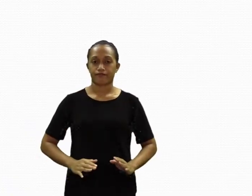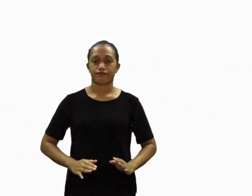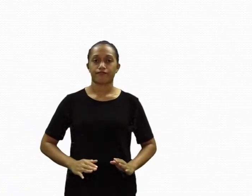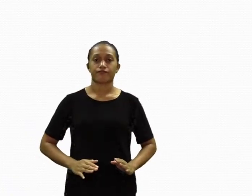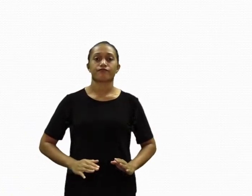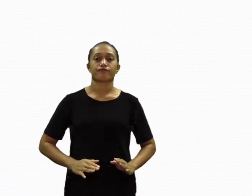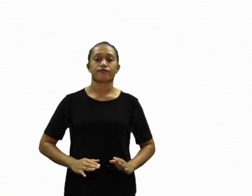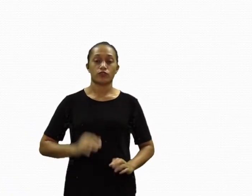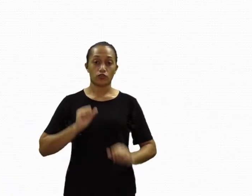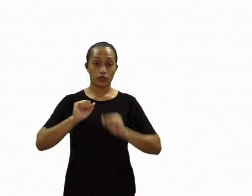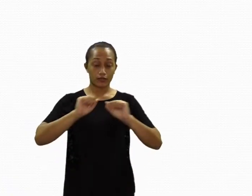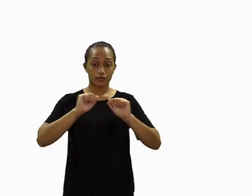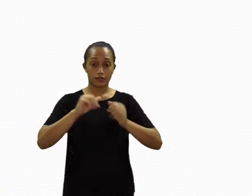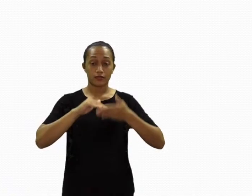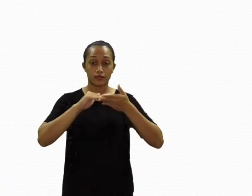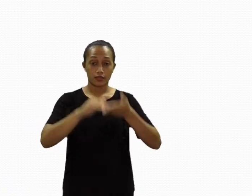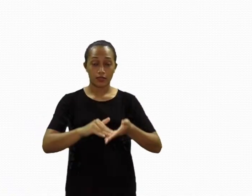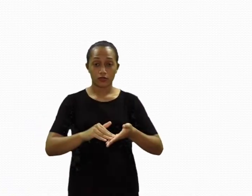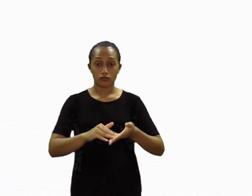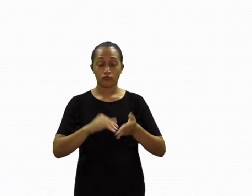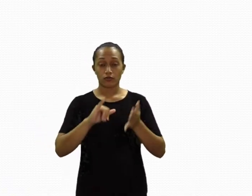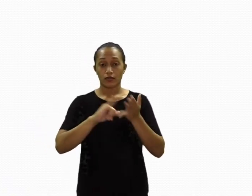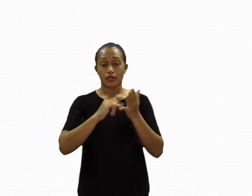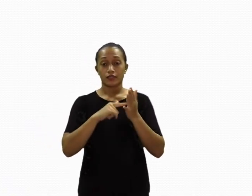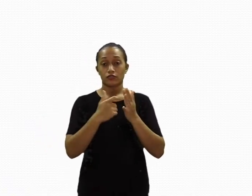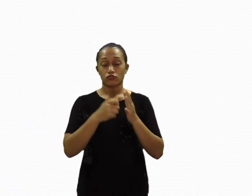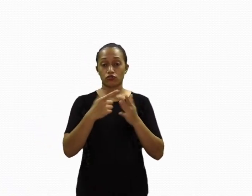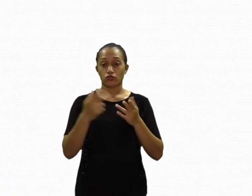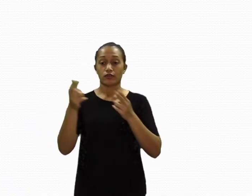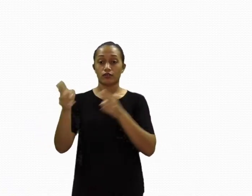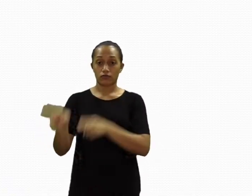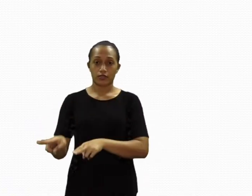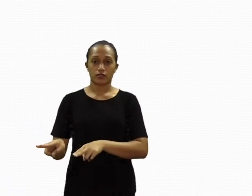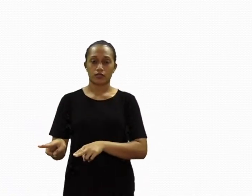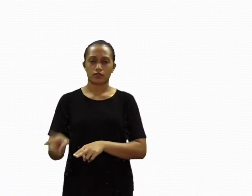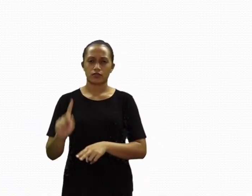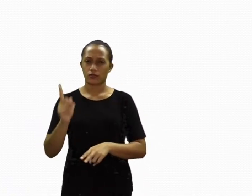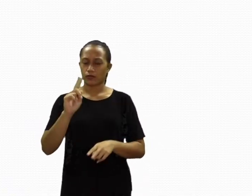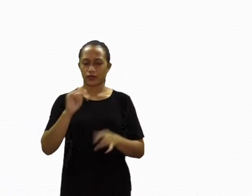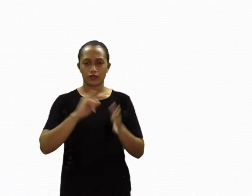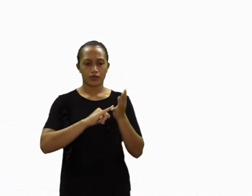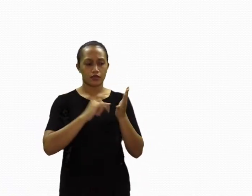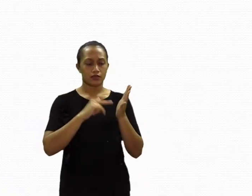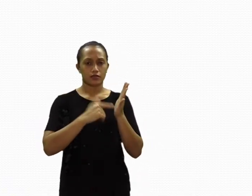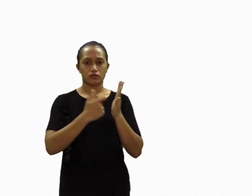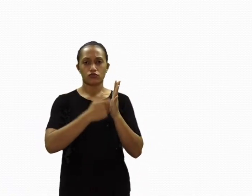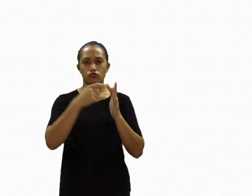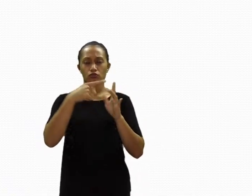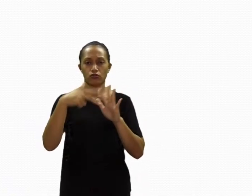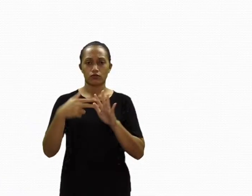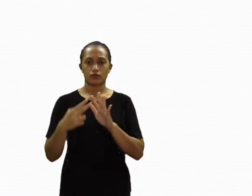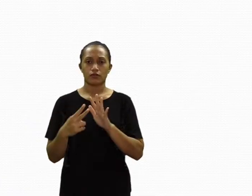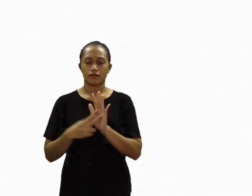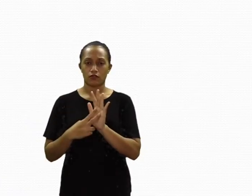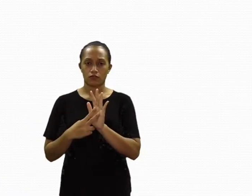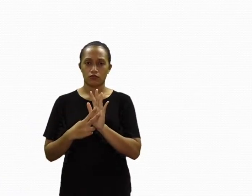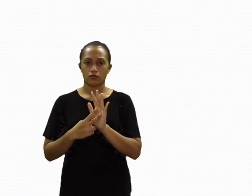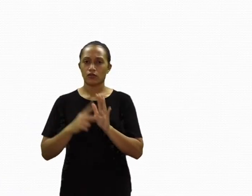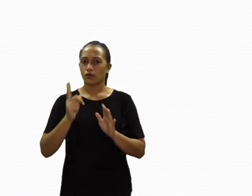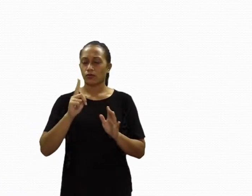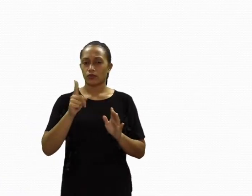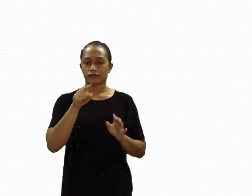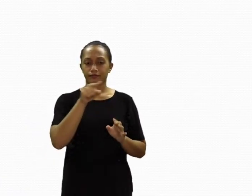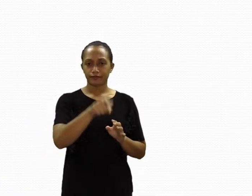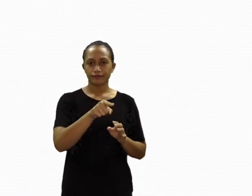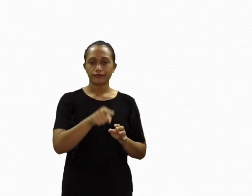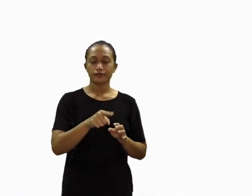Regular exercise helps increase stroke volume at rest. What is stroke volume? What is stroke volume? Stroke